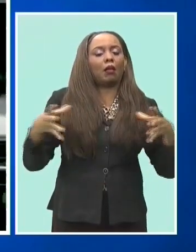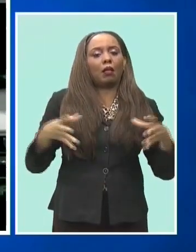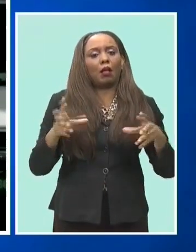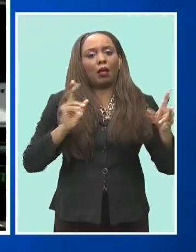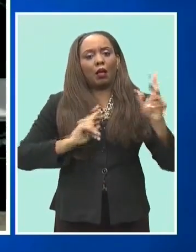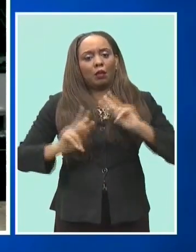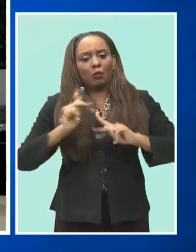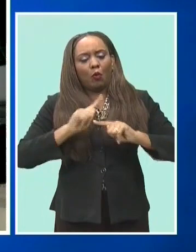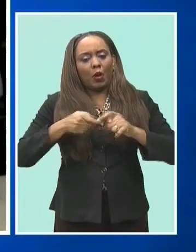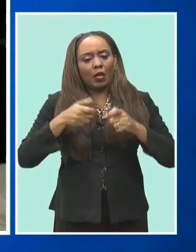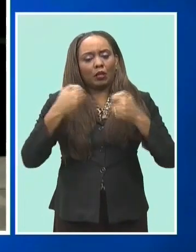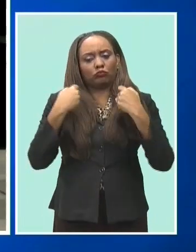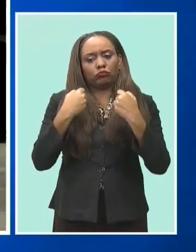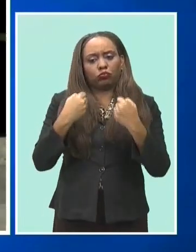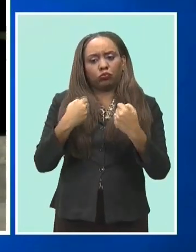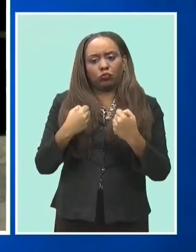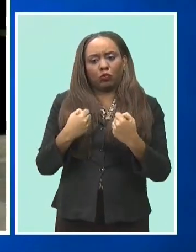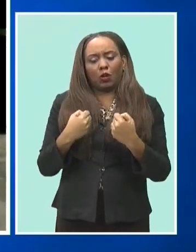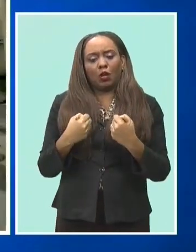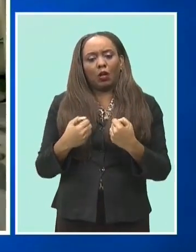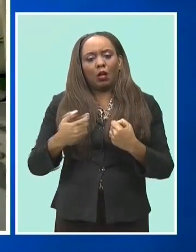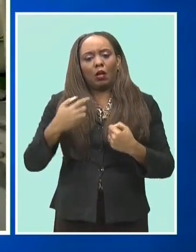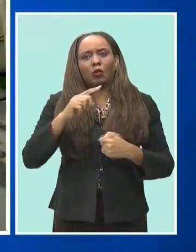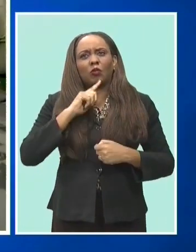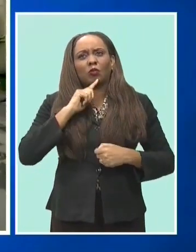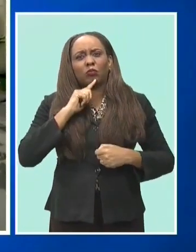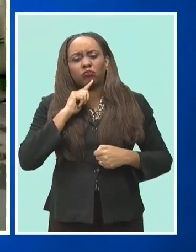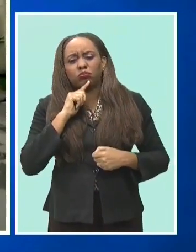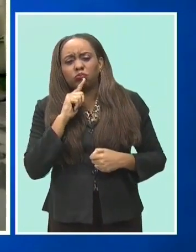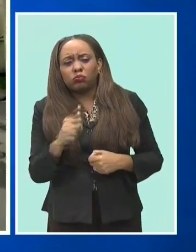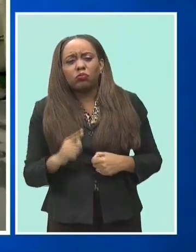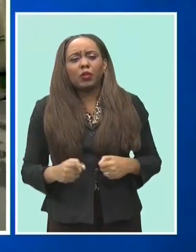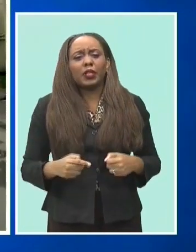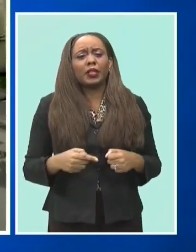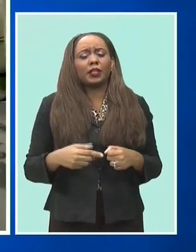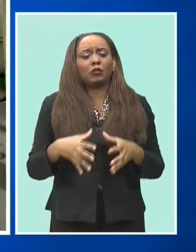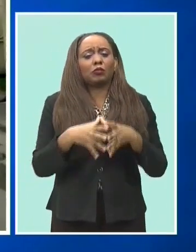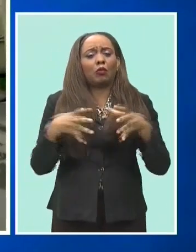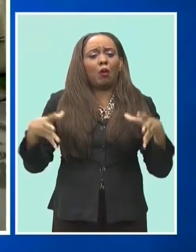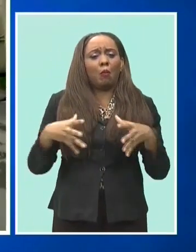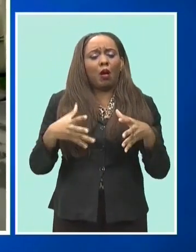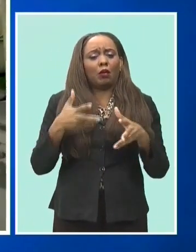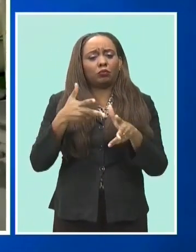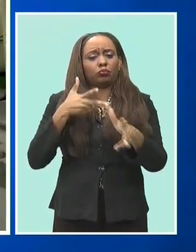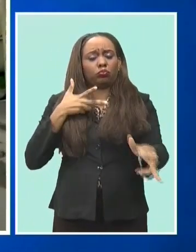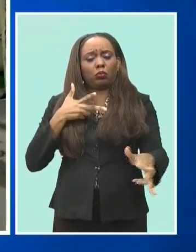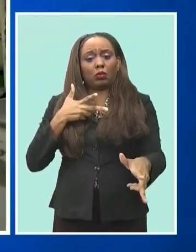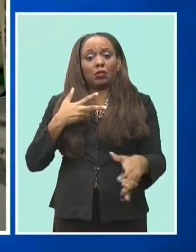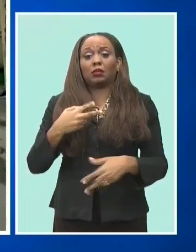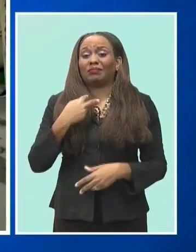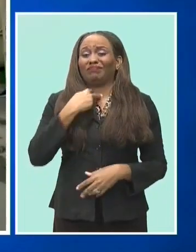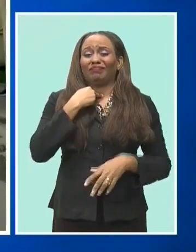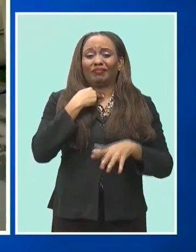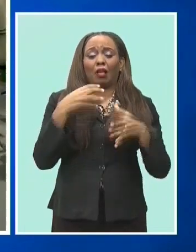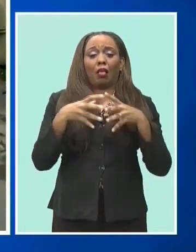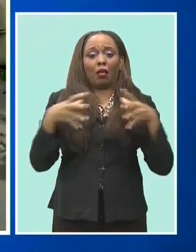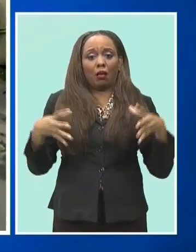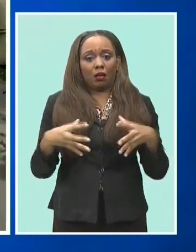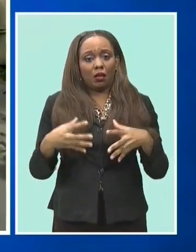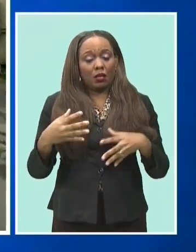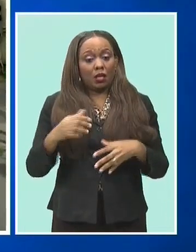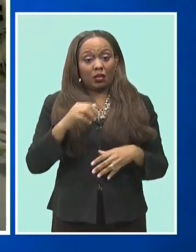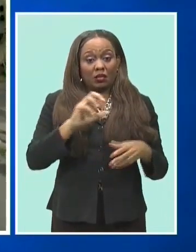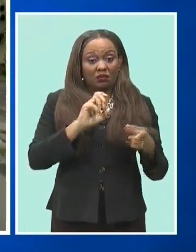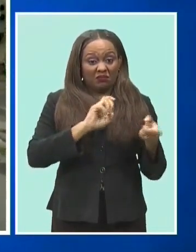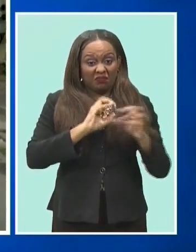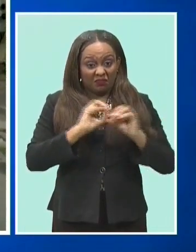traffic flow on local roads scored D's and E's, which is on the poor side of the scale. Unless something changes, this is projected to